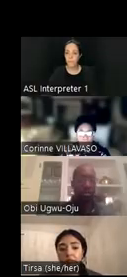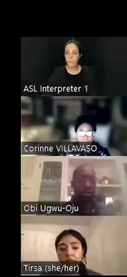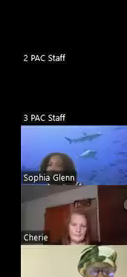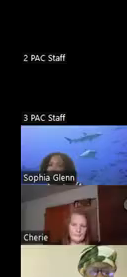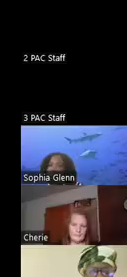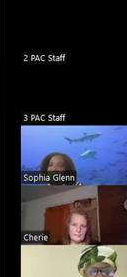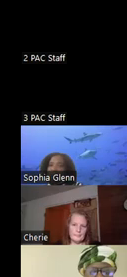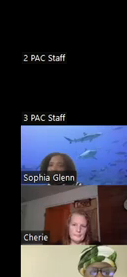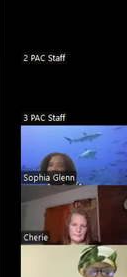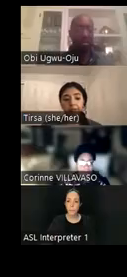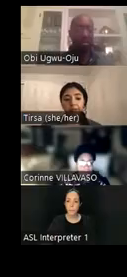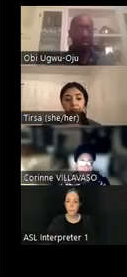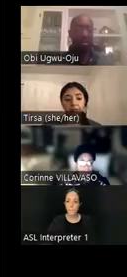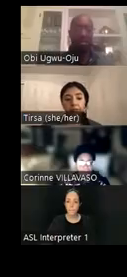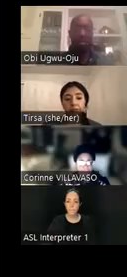co-chairs?